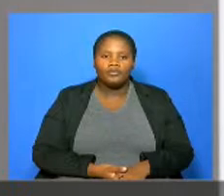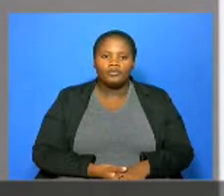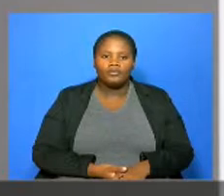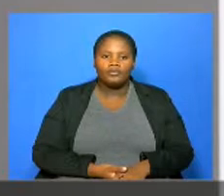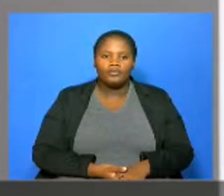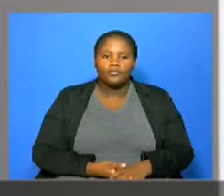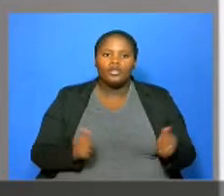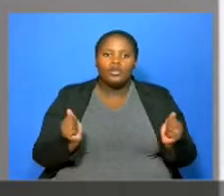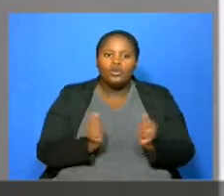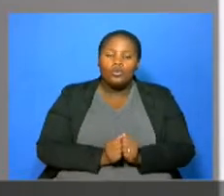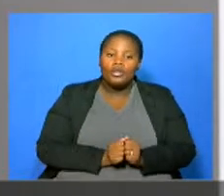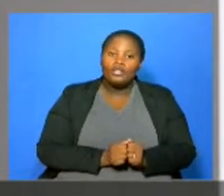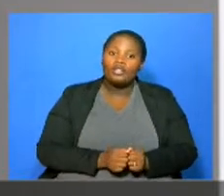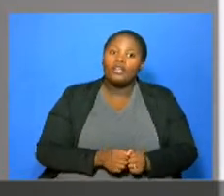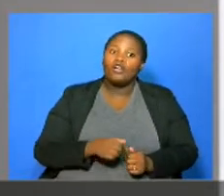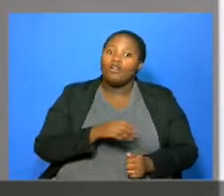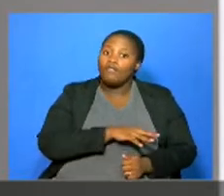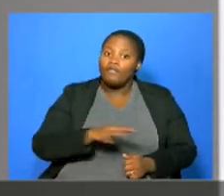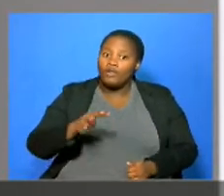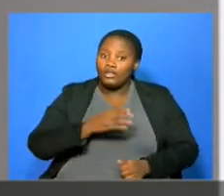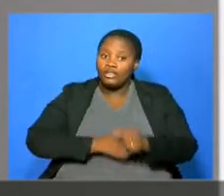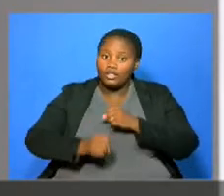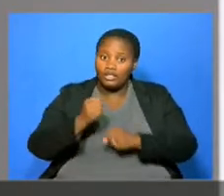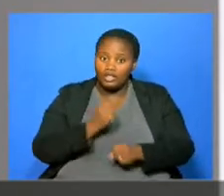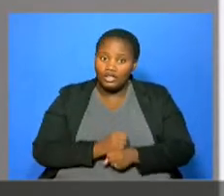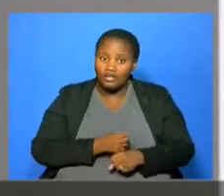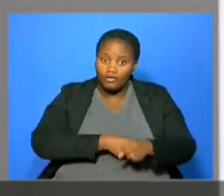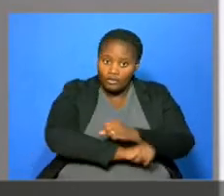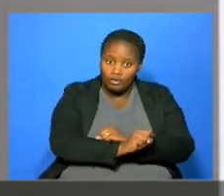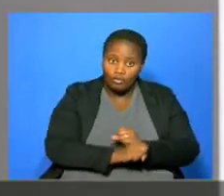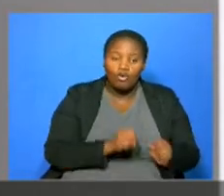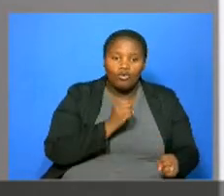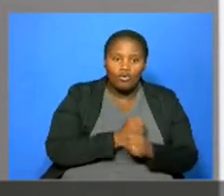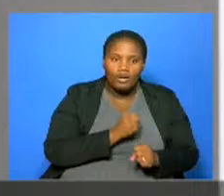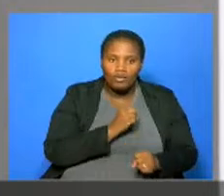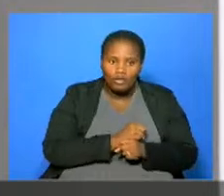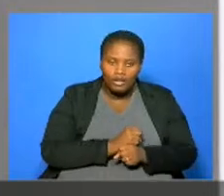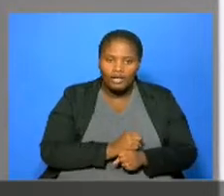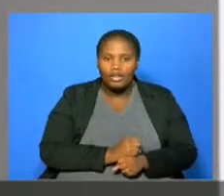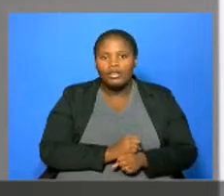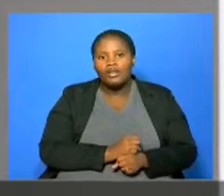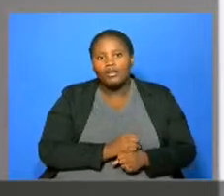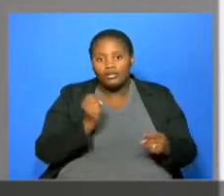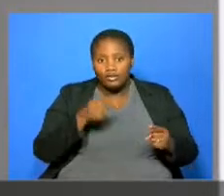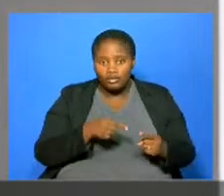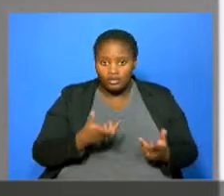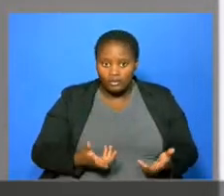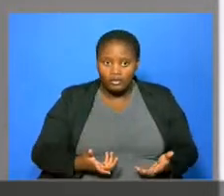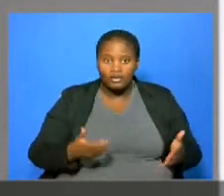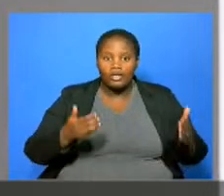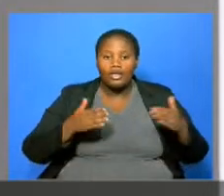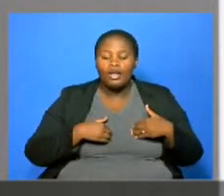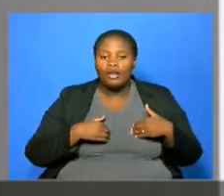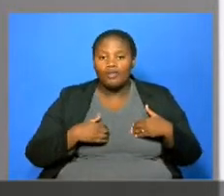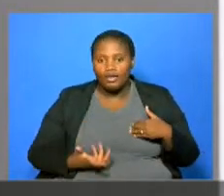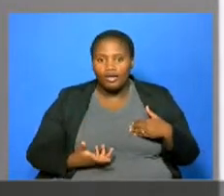Throughout his 4 decades of football administration, Braesh has no doubt worked